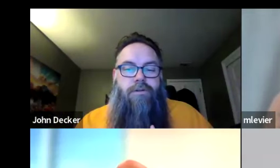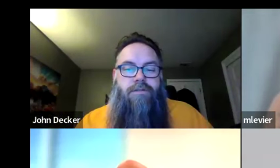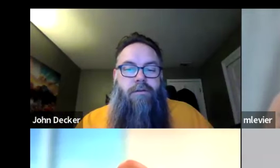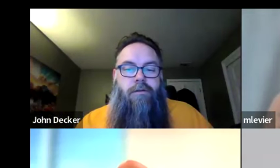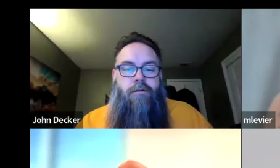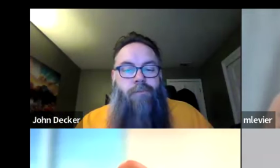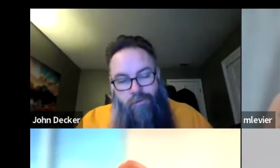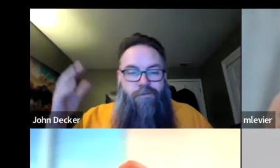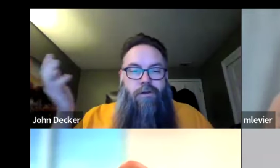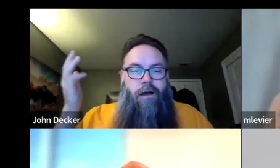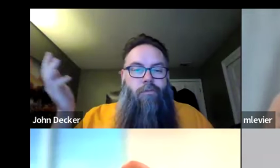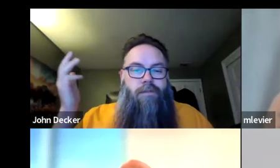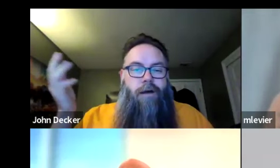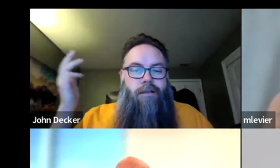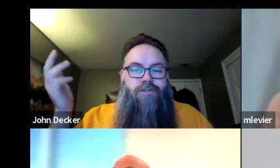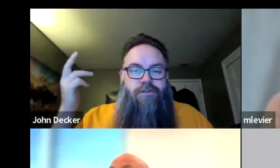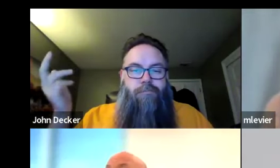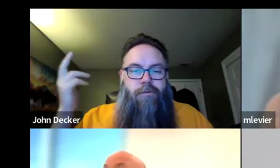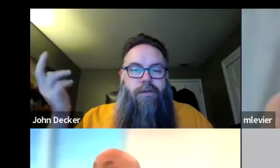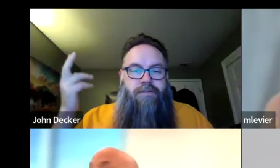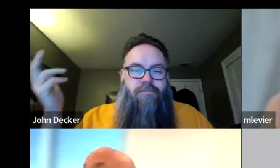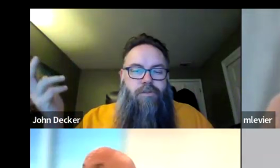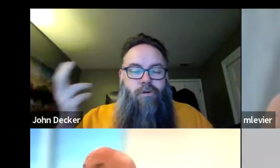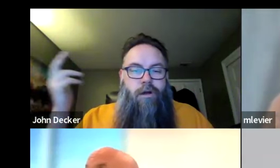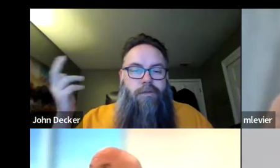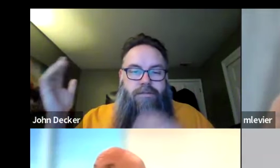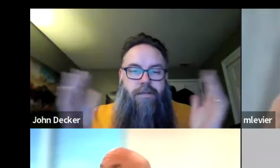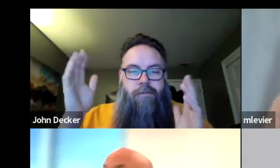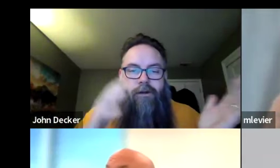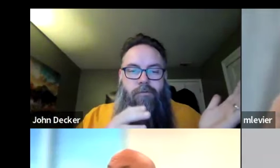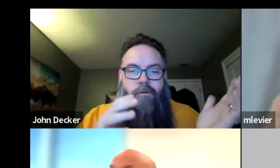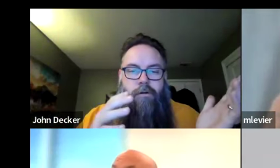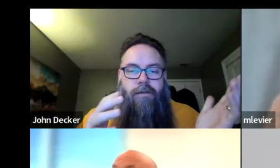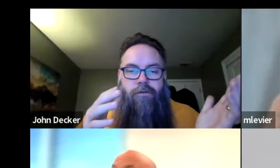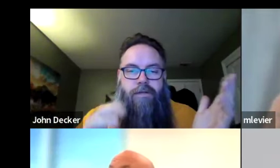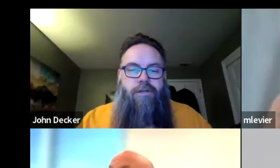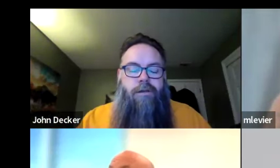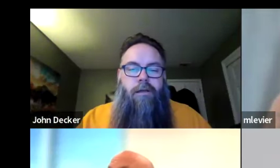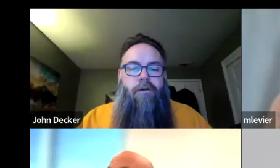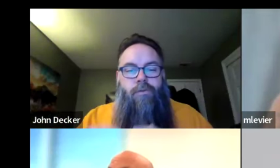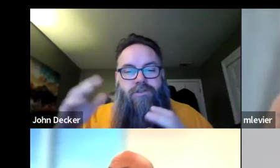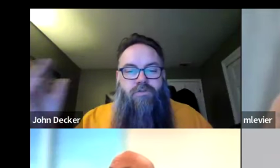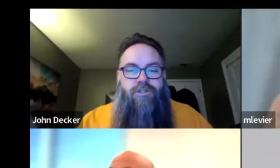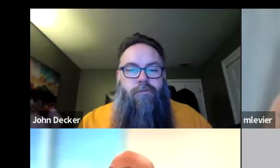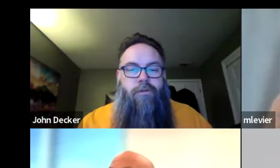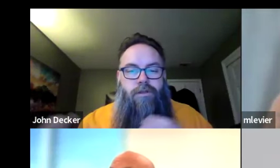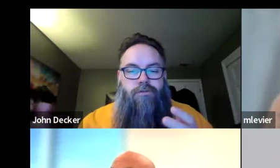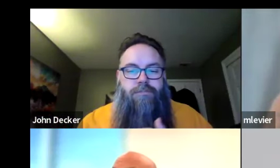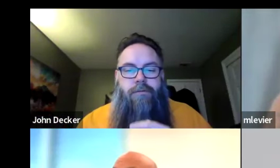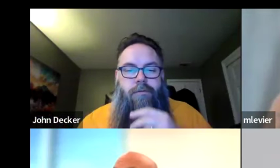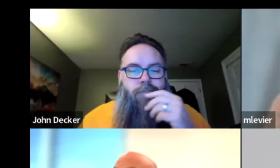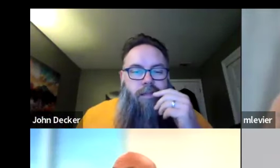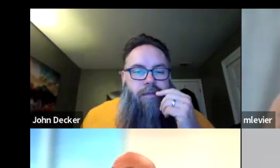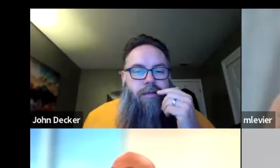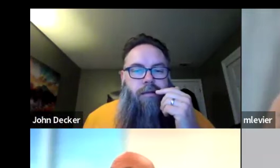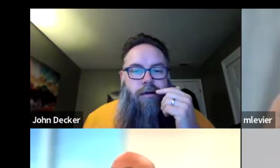service hours, but we figured out what the mileage is with the hold harmless, like the applicable calculation. Once you switch over, then you'll